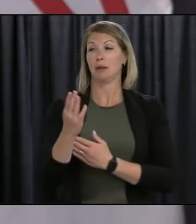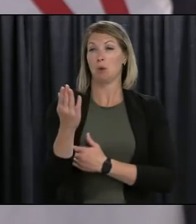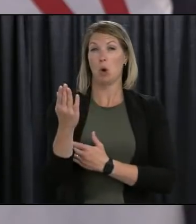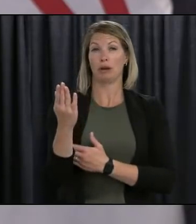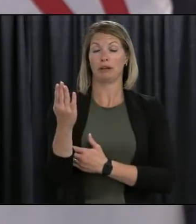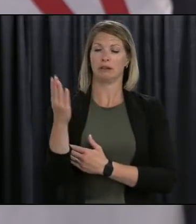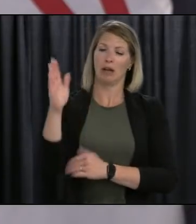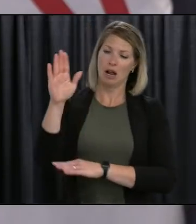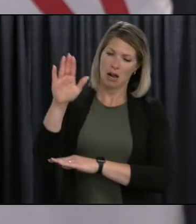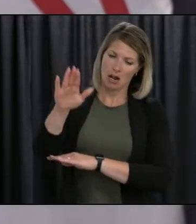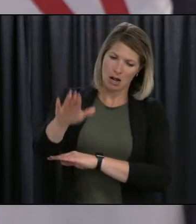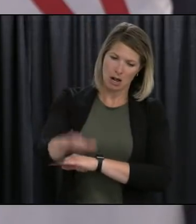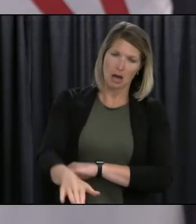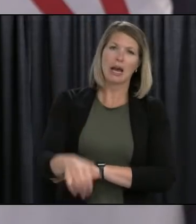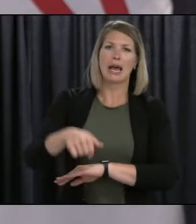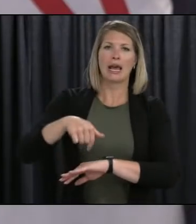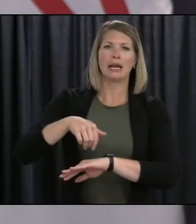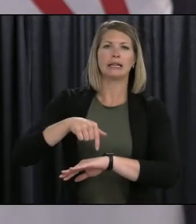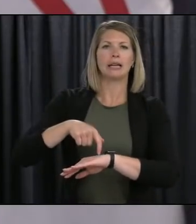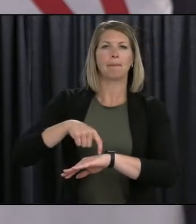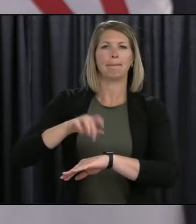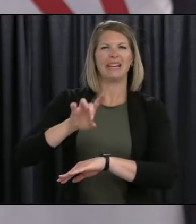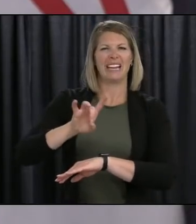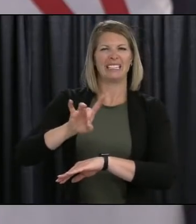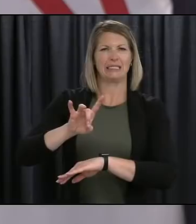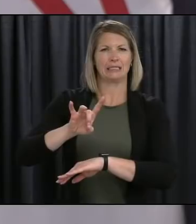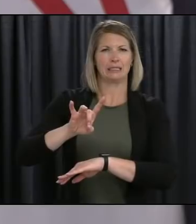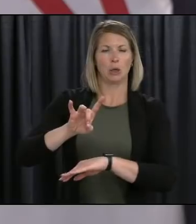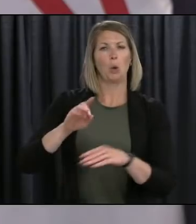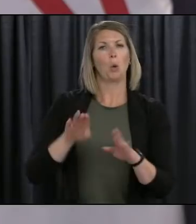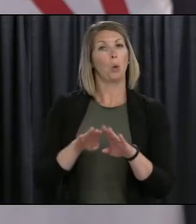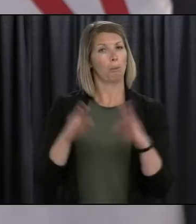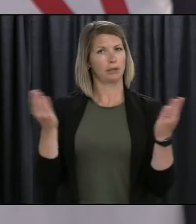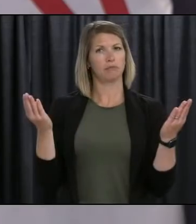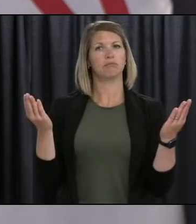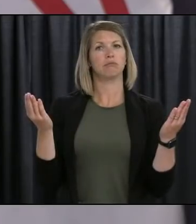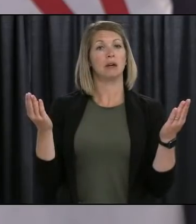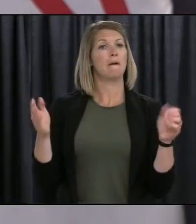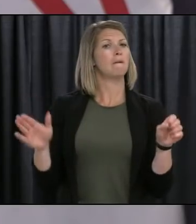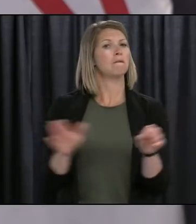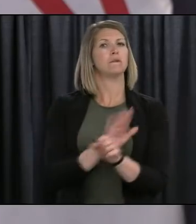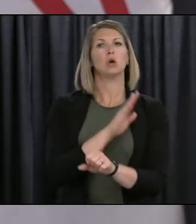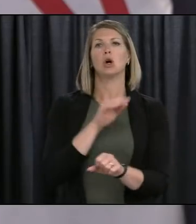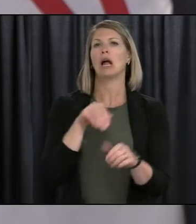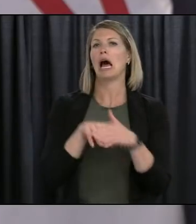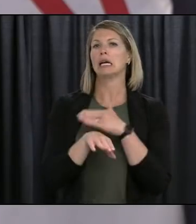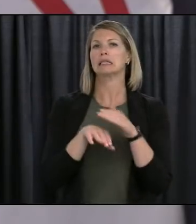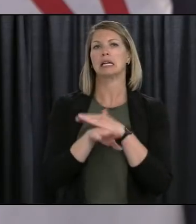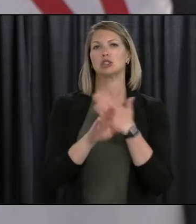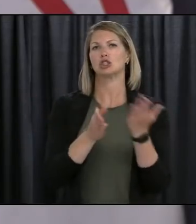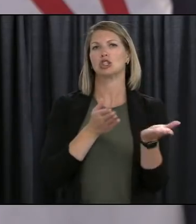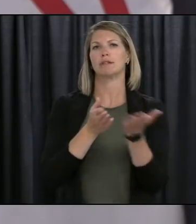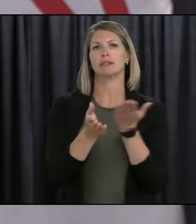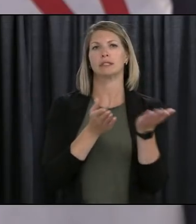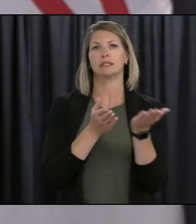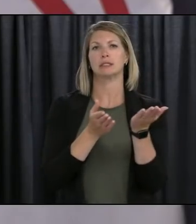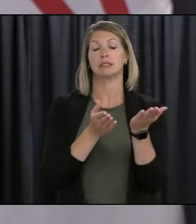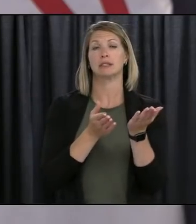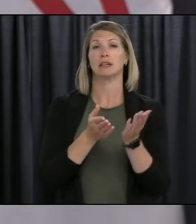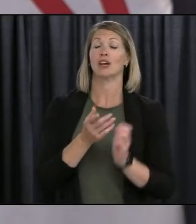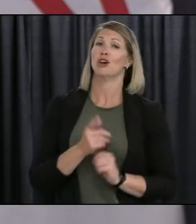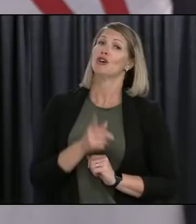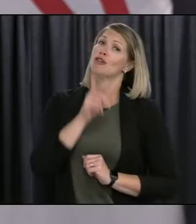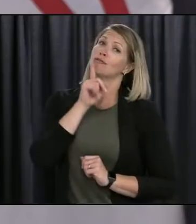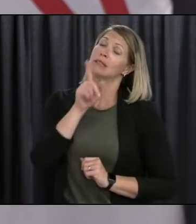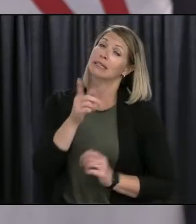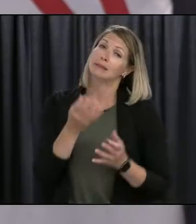see here is really a 7-day week, 24-hour access to service. What's key to this is that there's no precondition